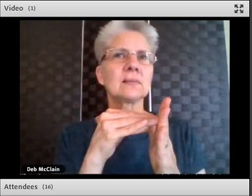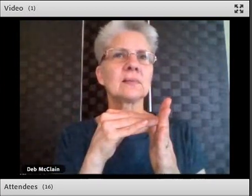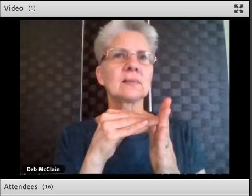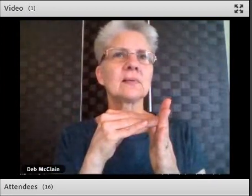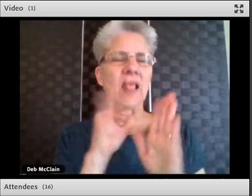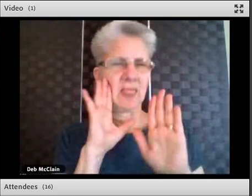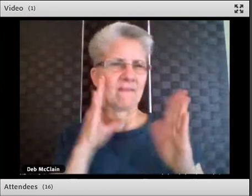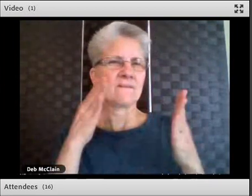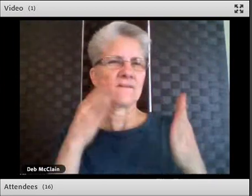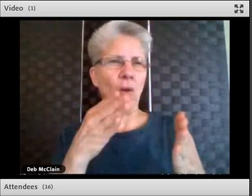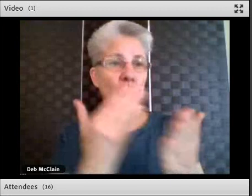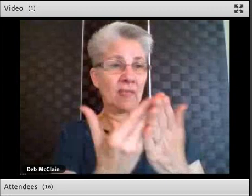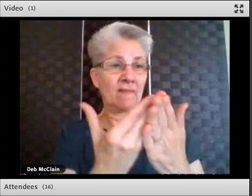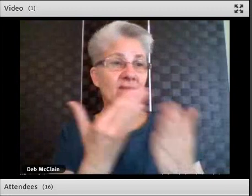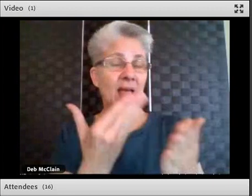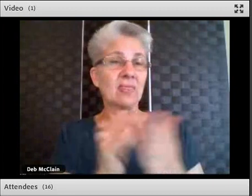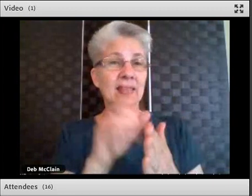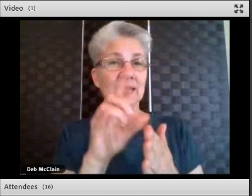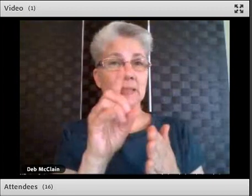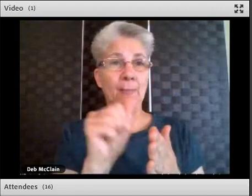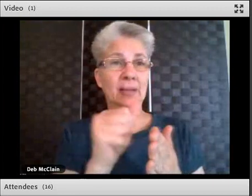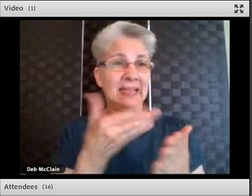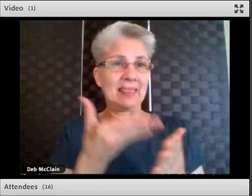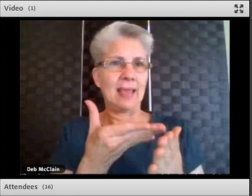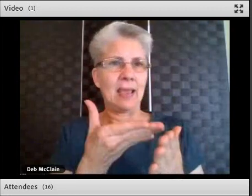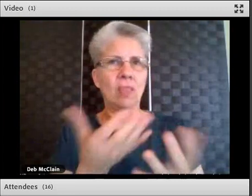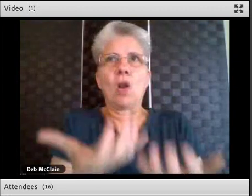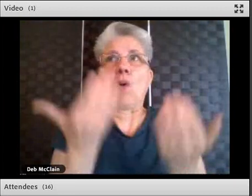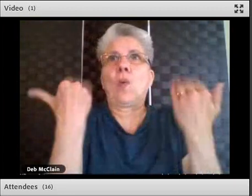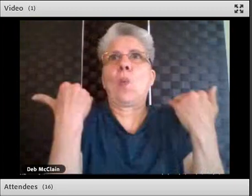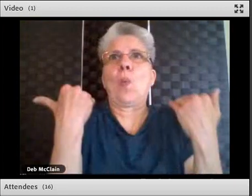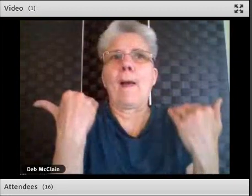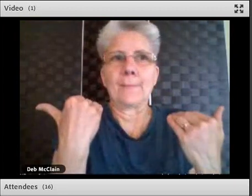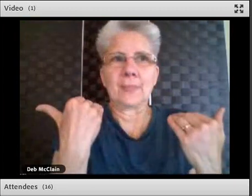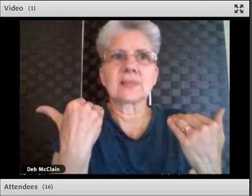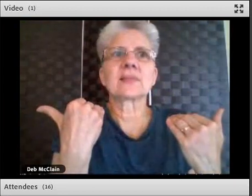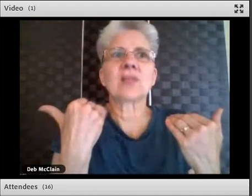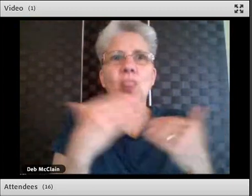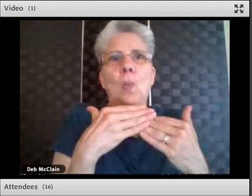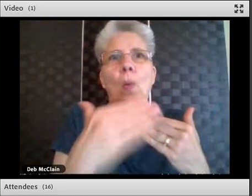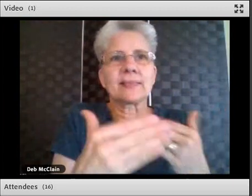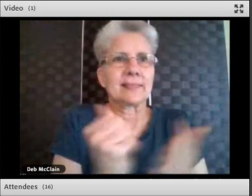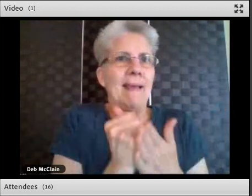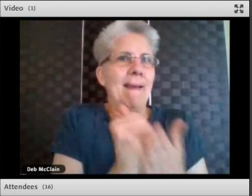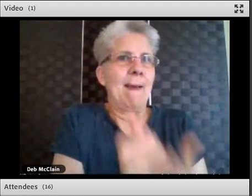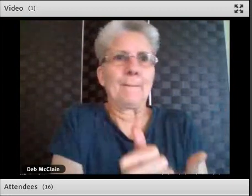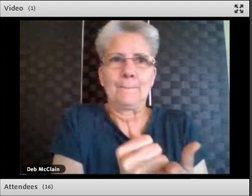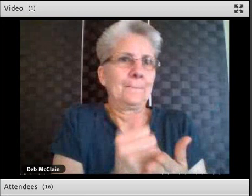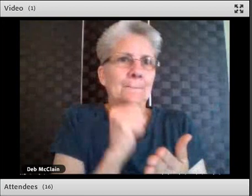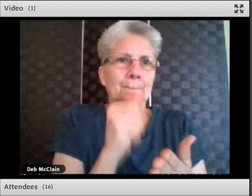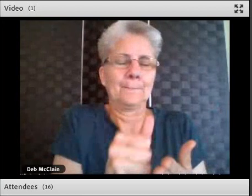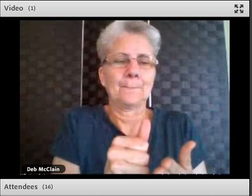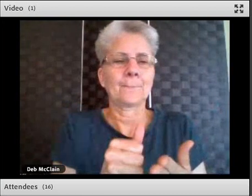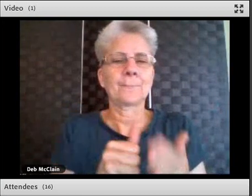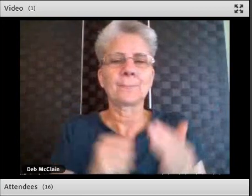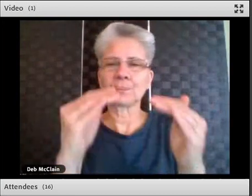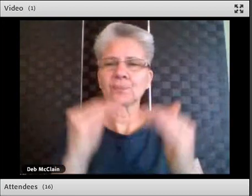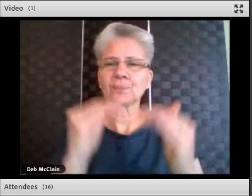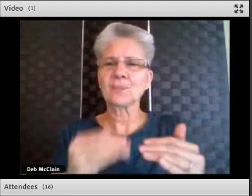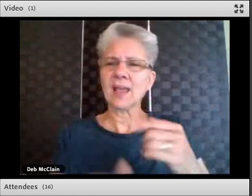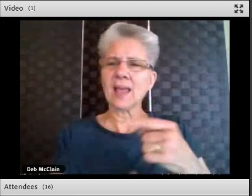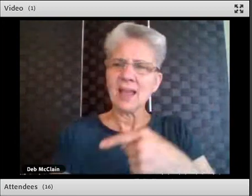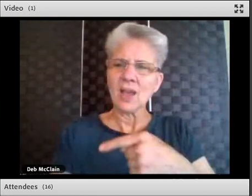focus on the fact that the disability is present overwhelms the rest of it. And this one really struck